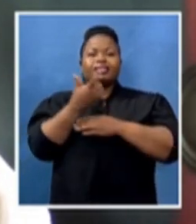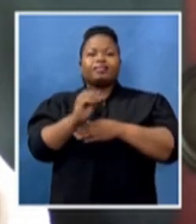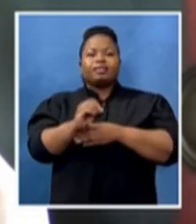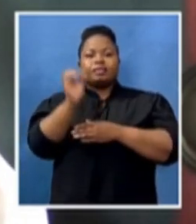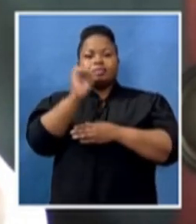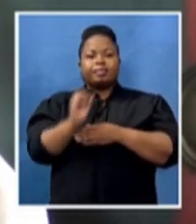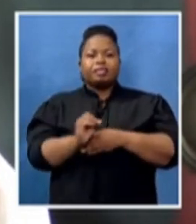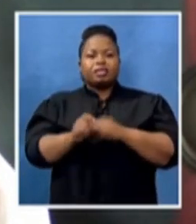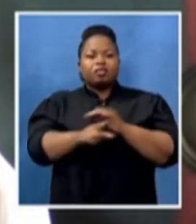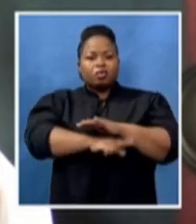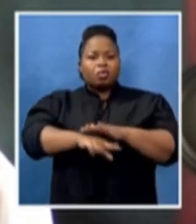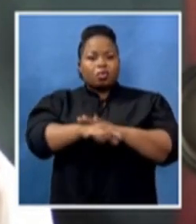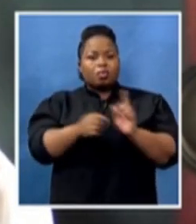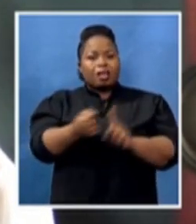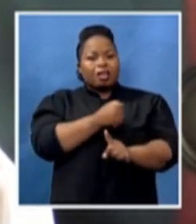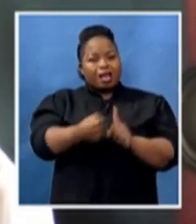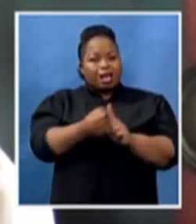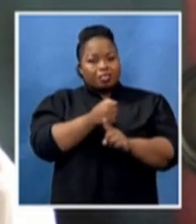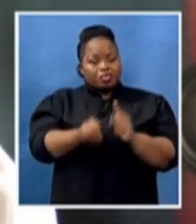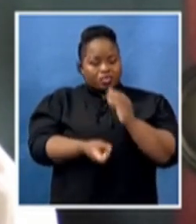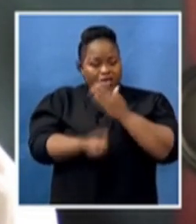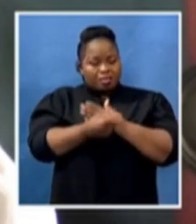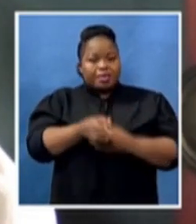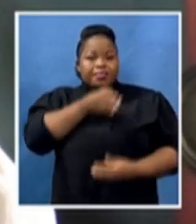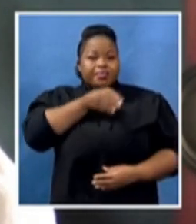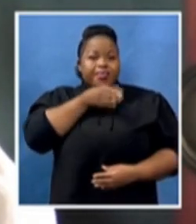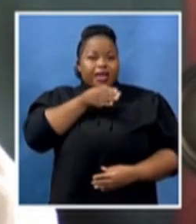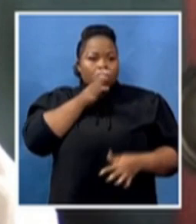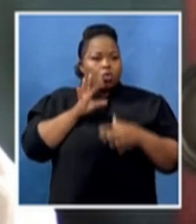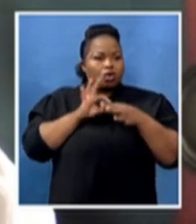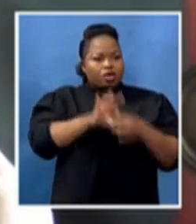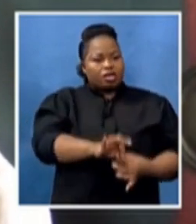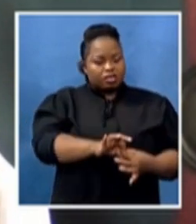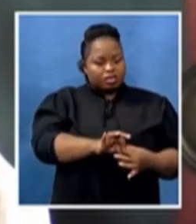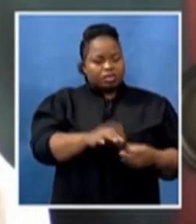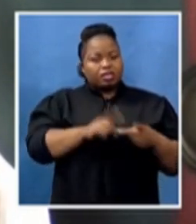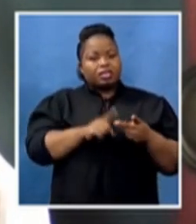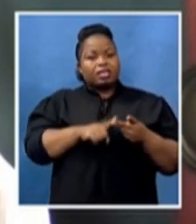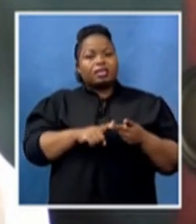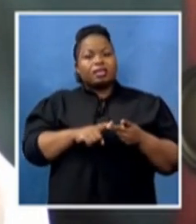alcohol-related, and a fifth of perpetrators arrested